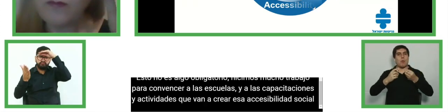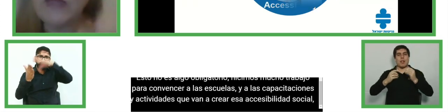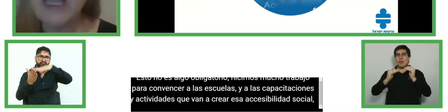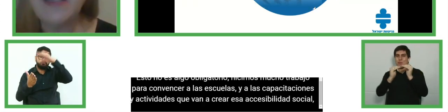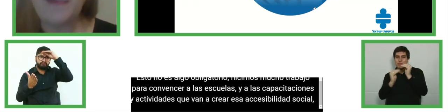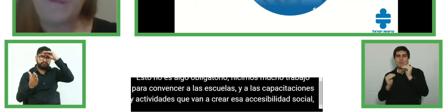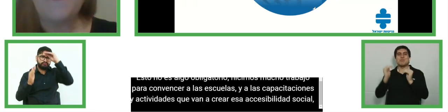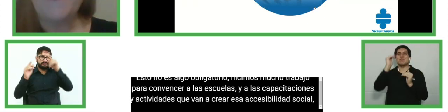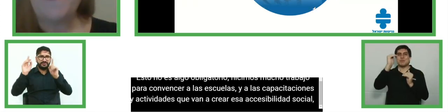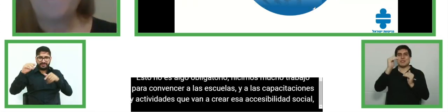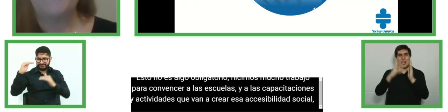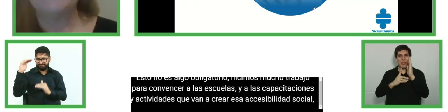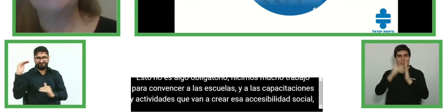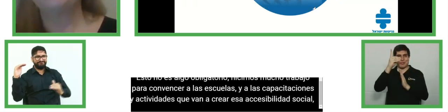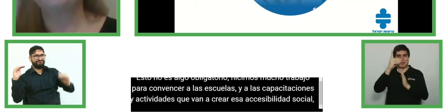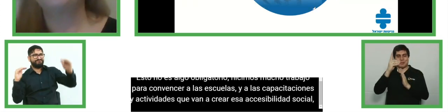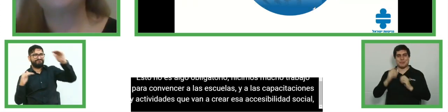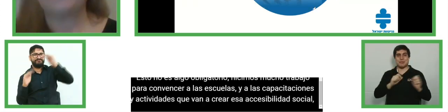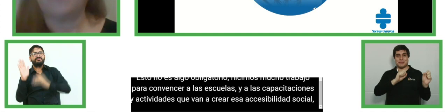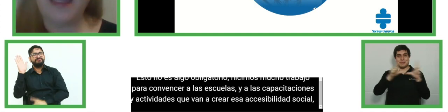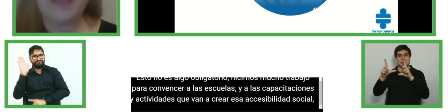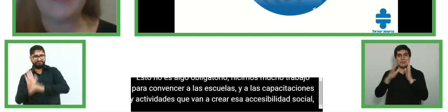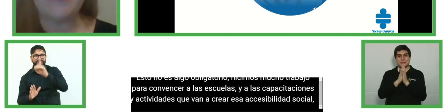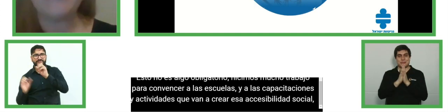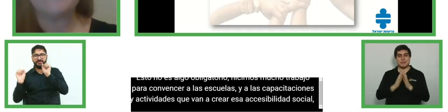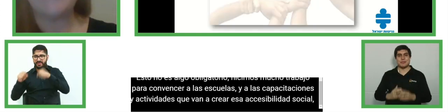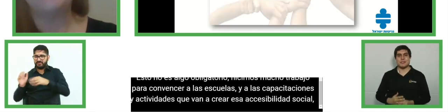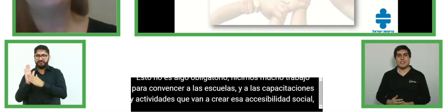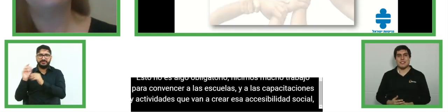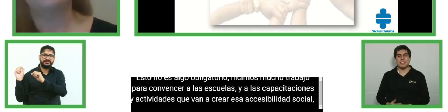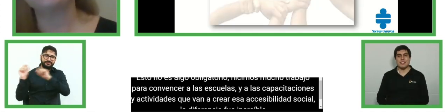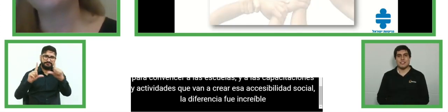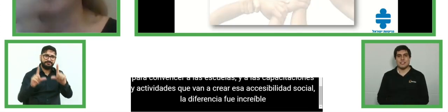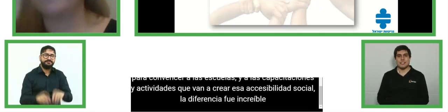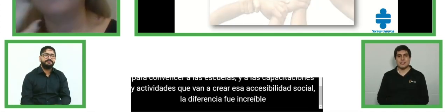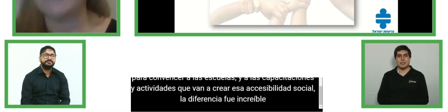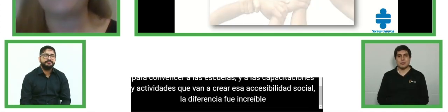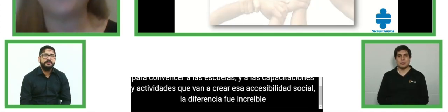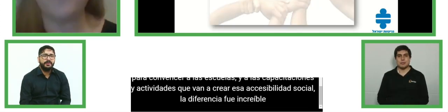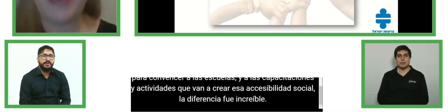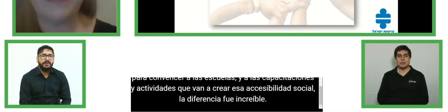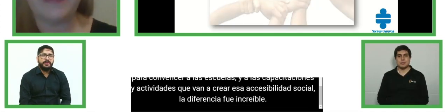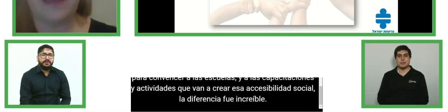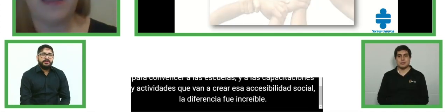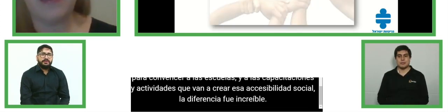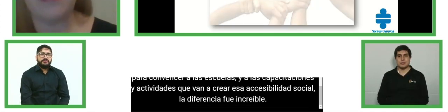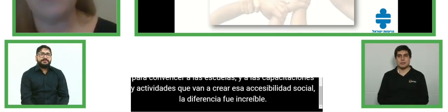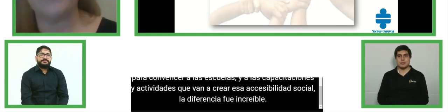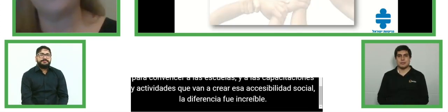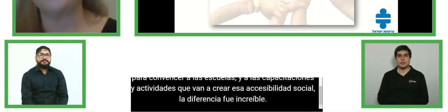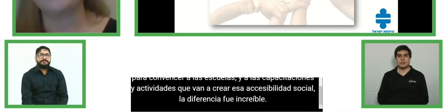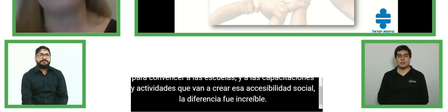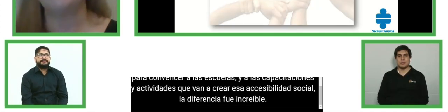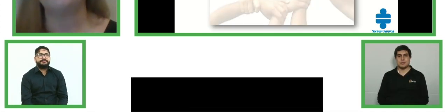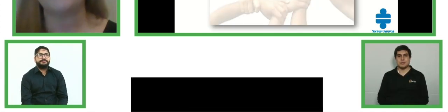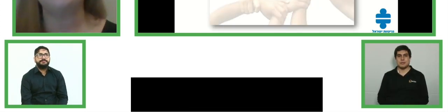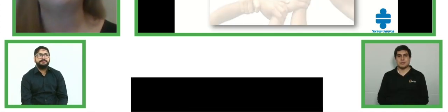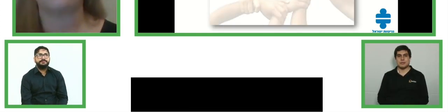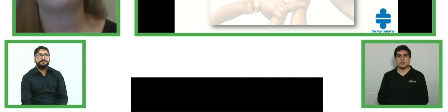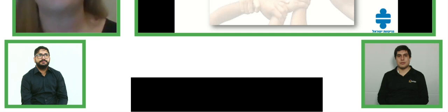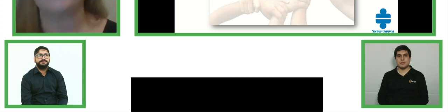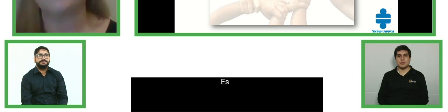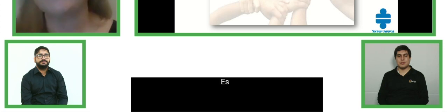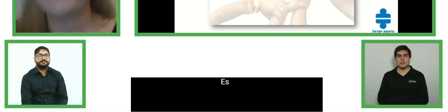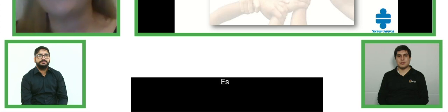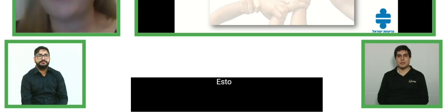Again, next slide. This will together create inclusion. Now, when you want to talk about inclusive education, you have to make sure you